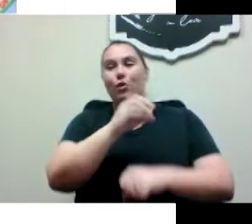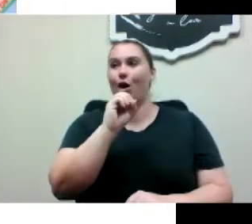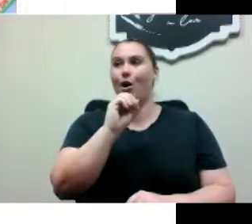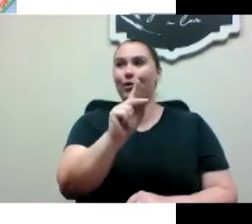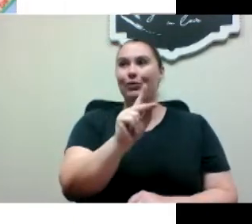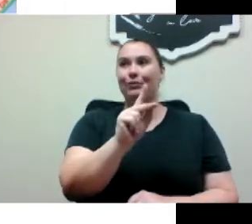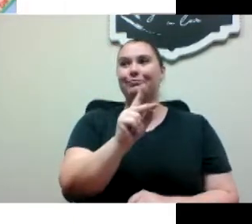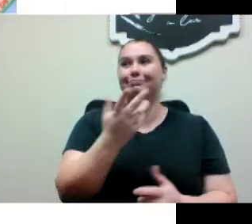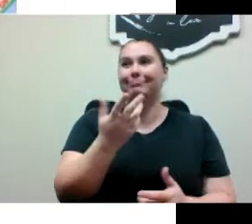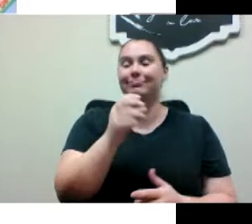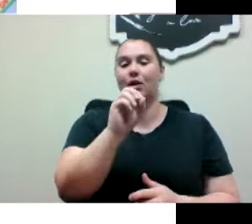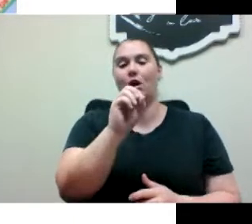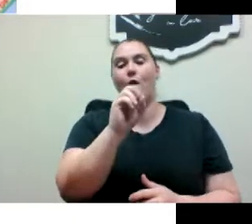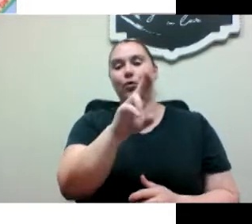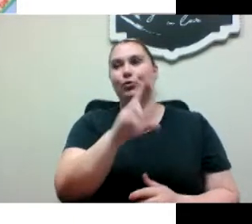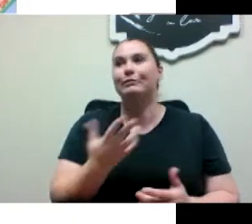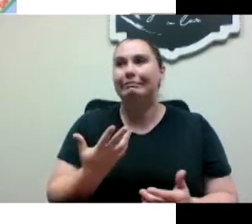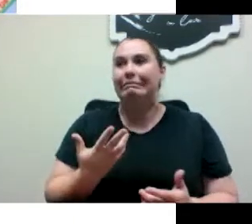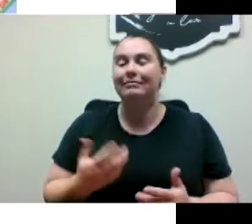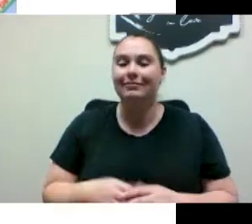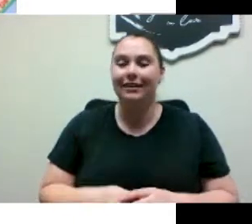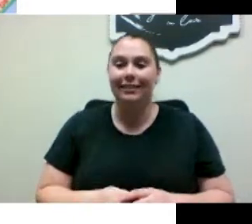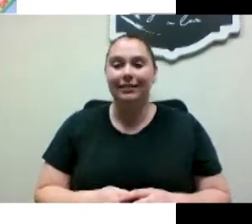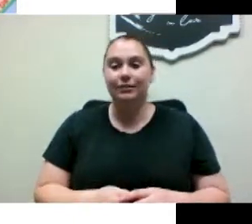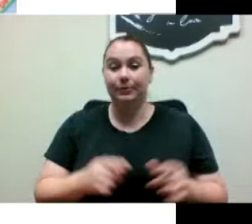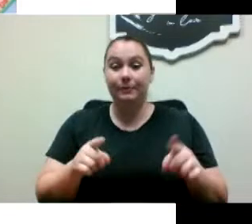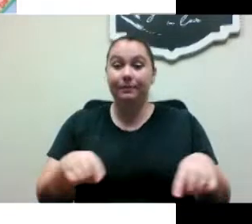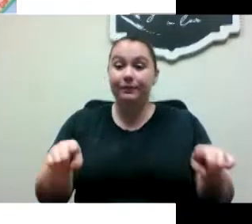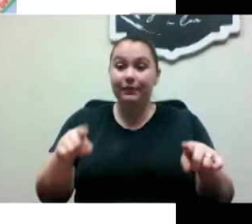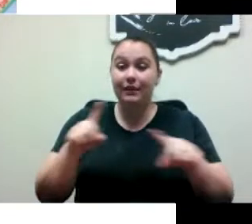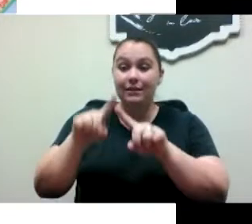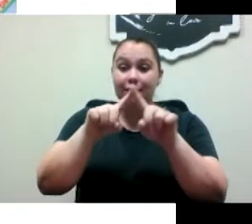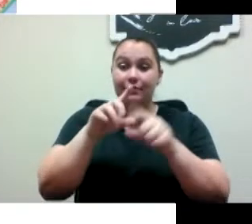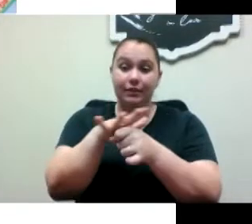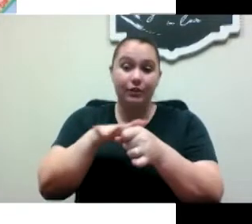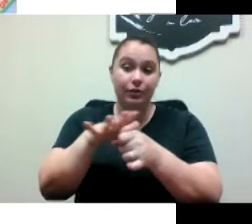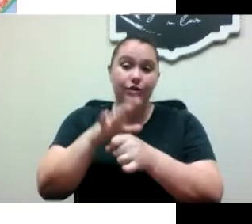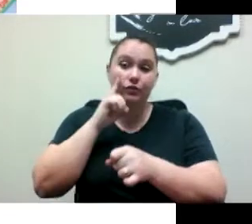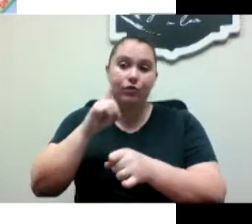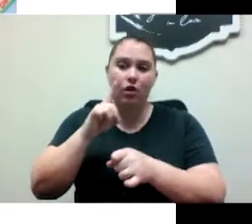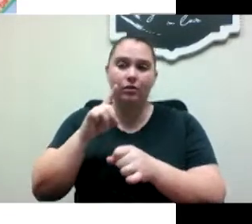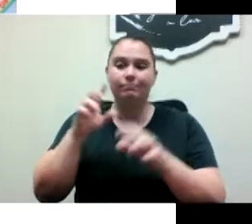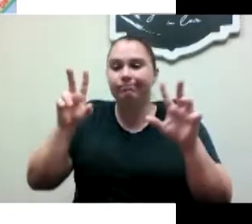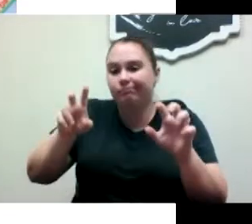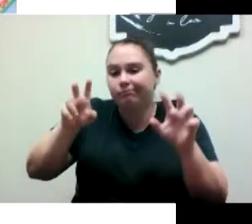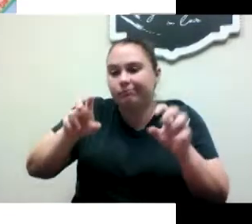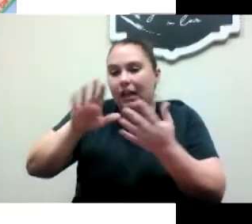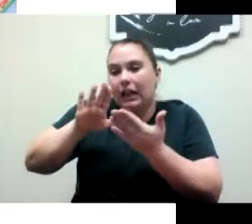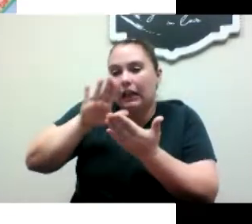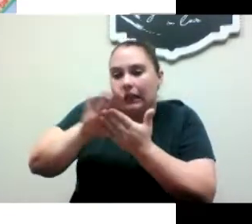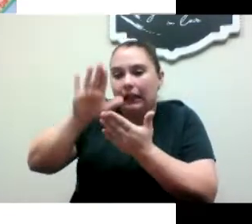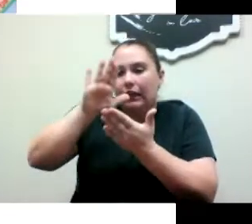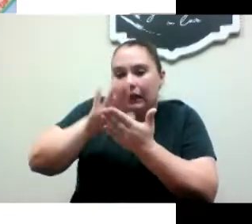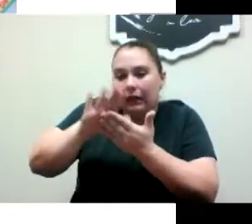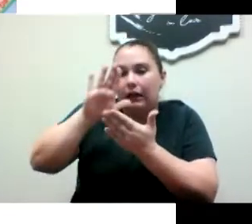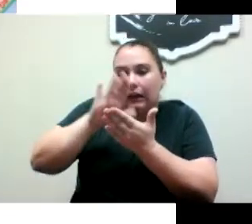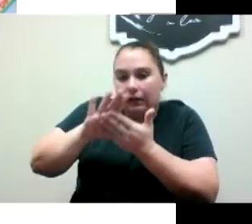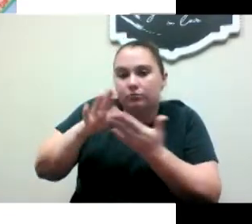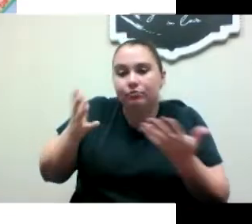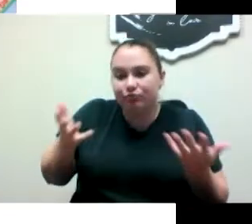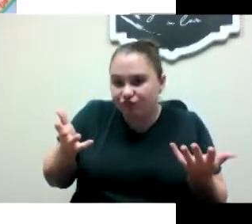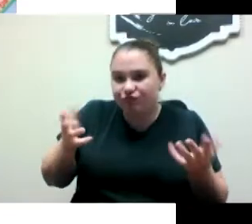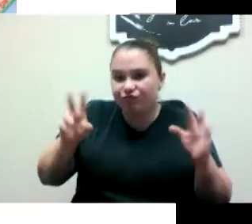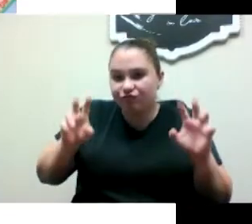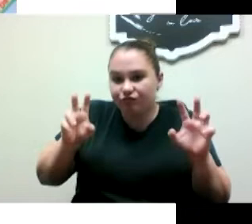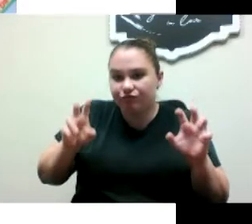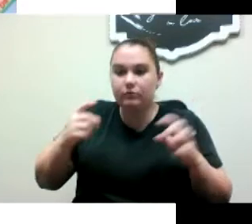These are the areas of cleanup in the original plan. And the only area that differs, if you look at the very